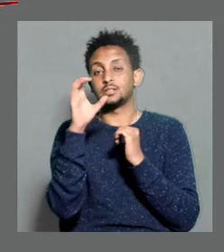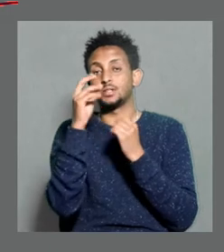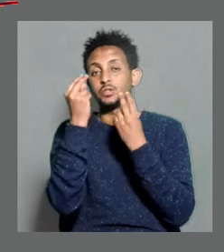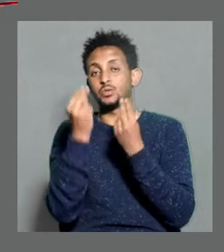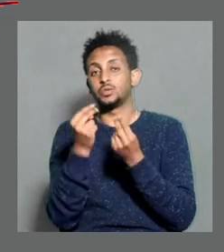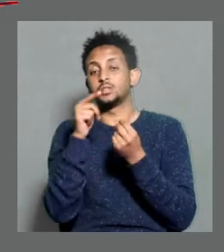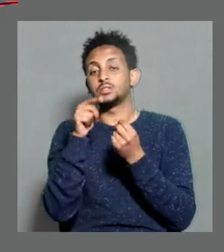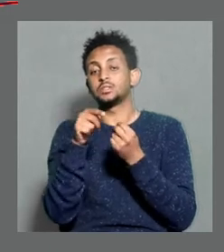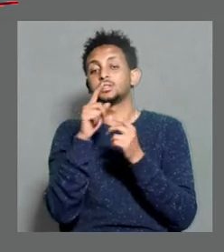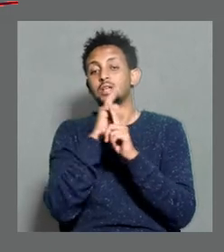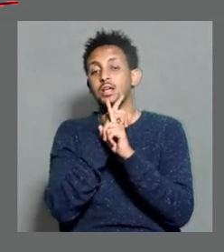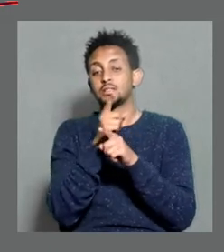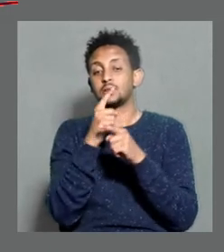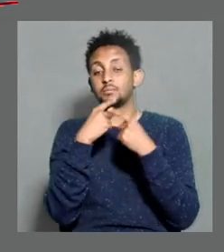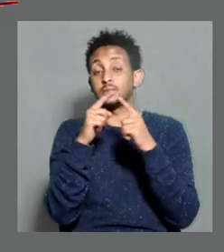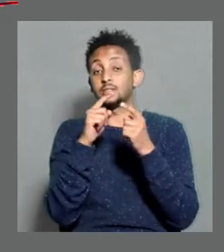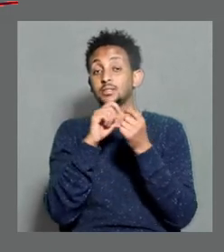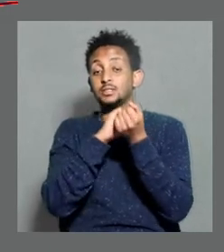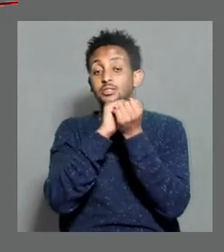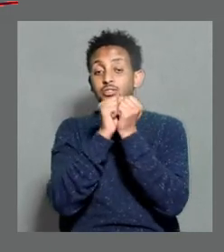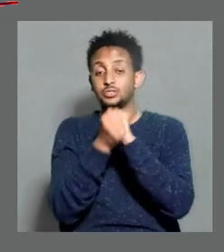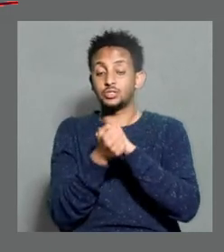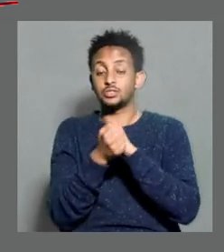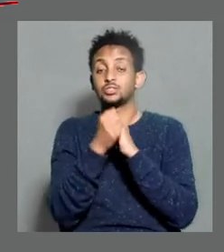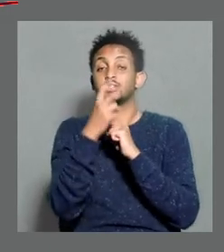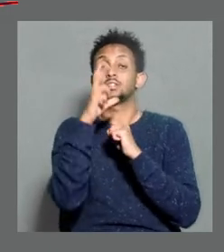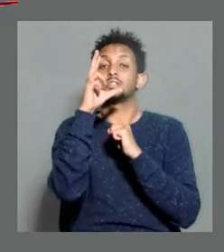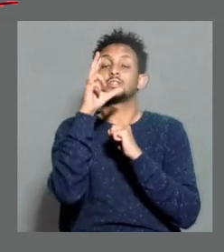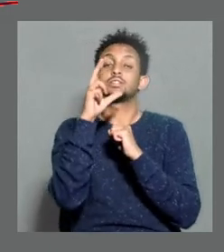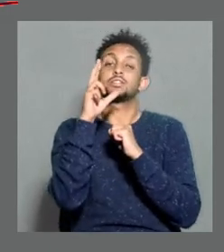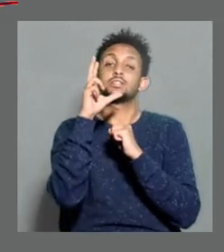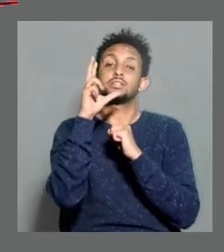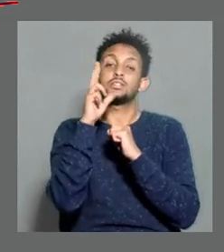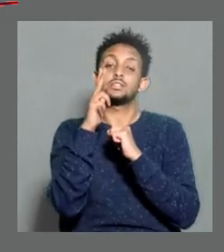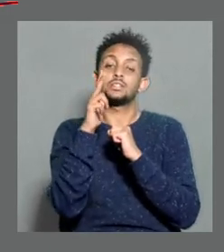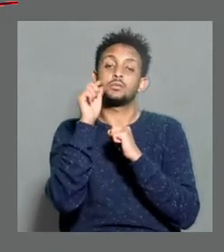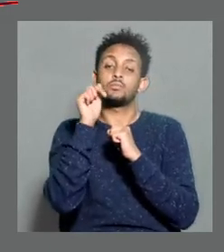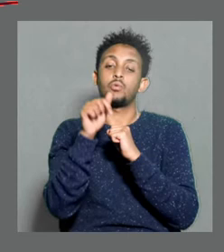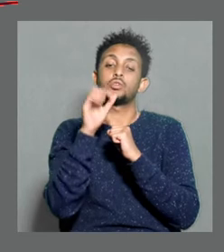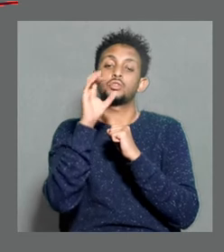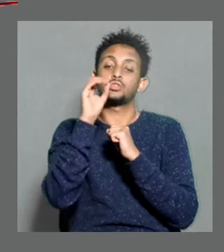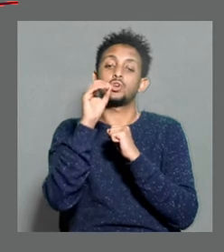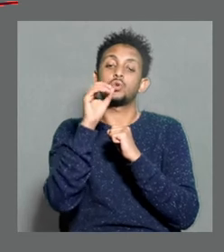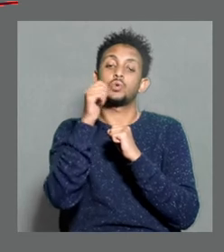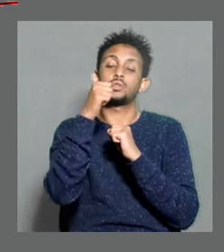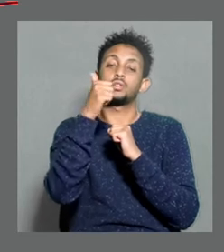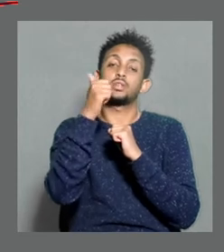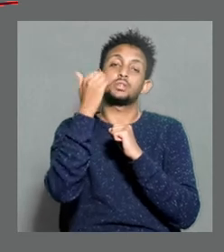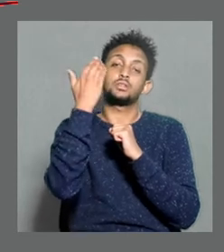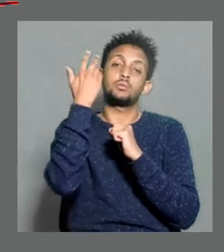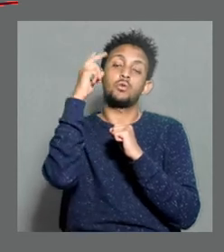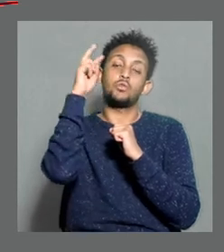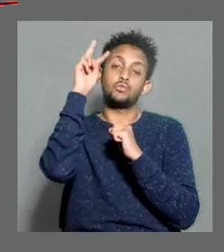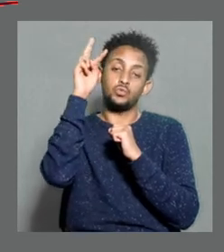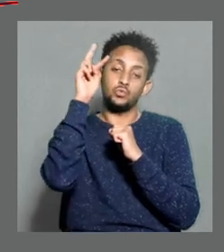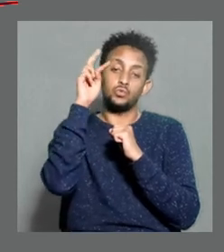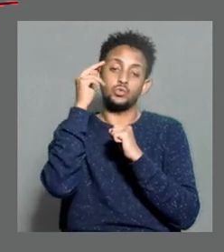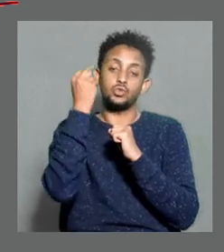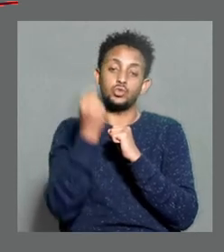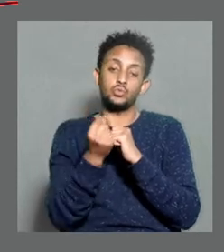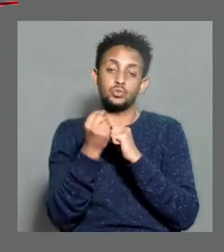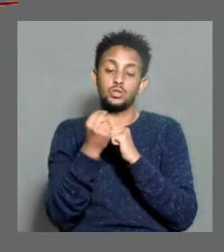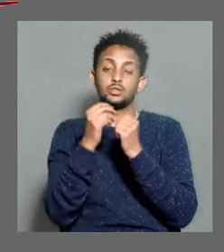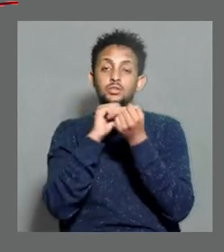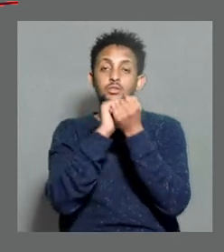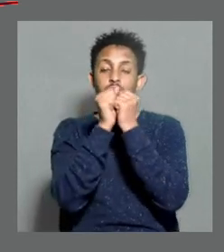300 Newton. This is the answer. But you can rewrite 300 as 3.0 times 10 to the power of 2 Newton. You